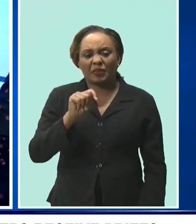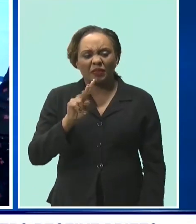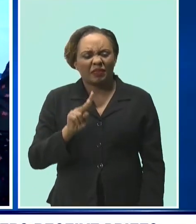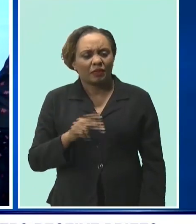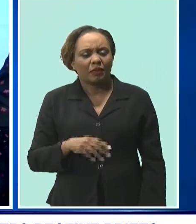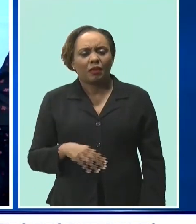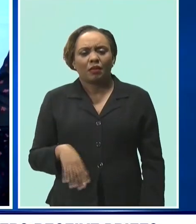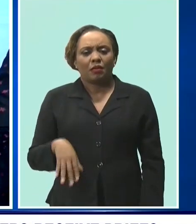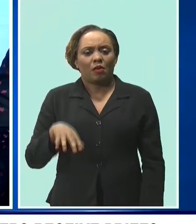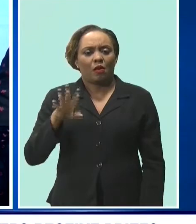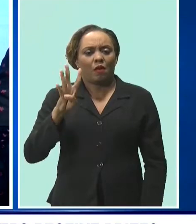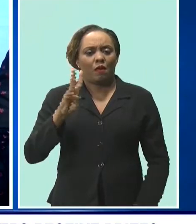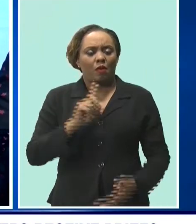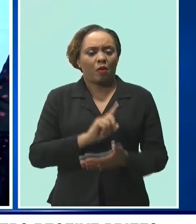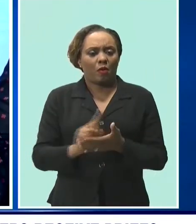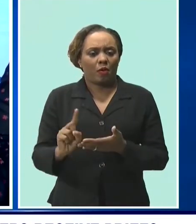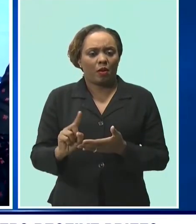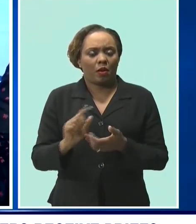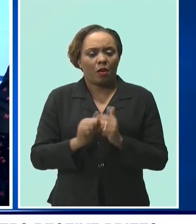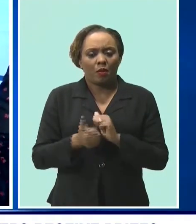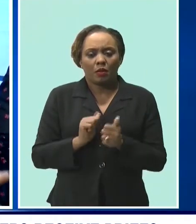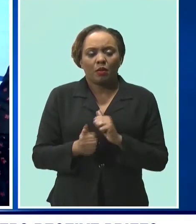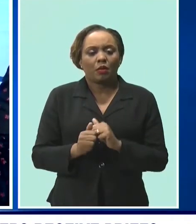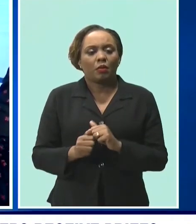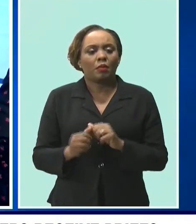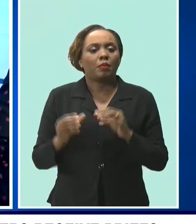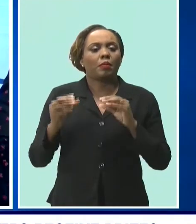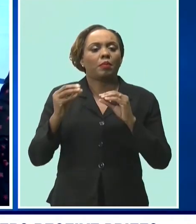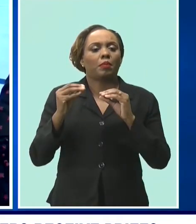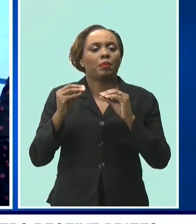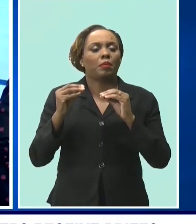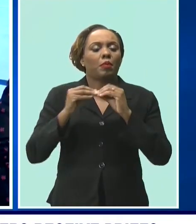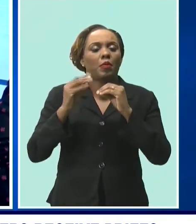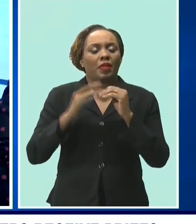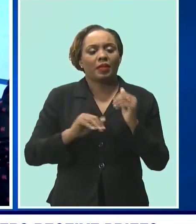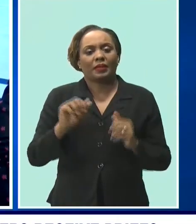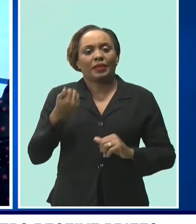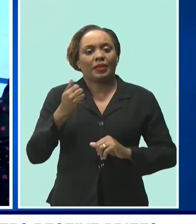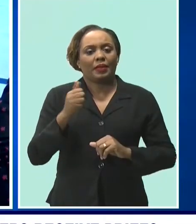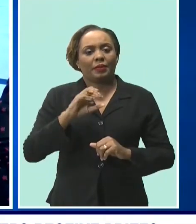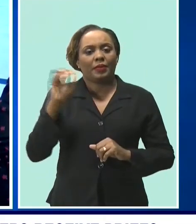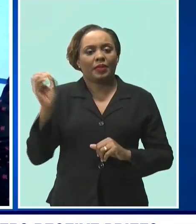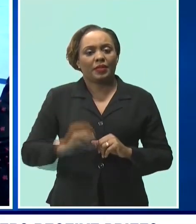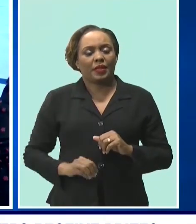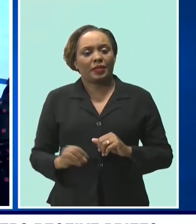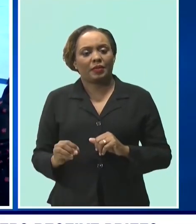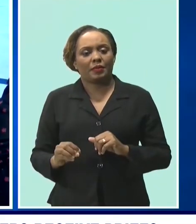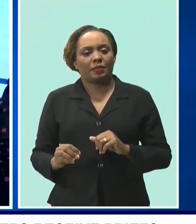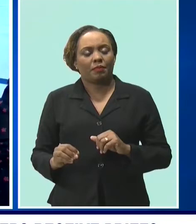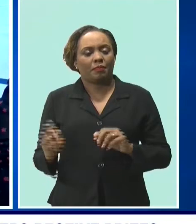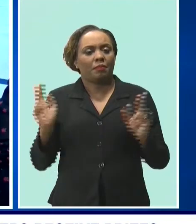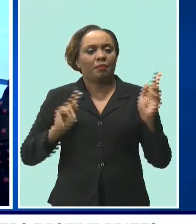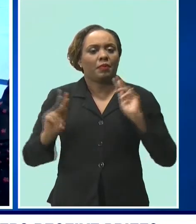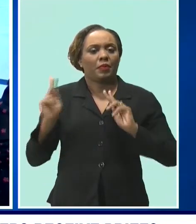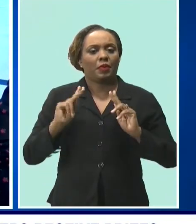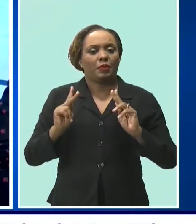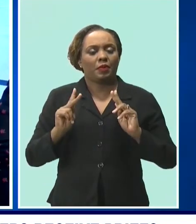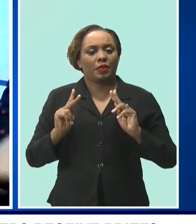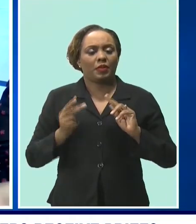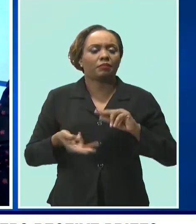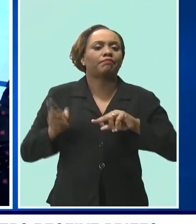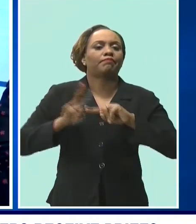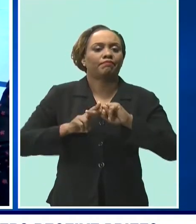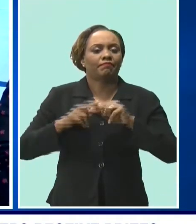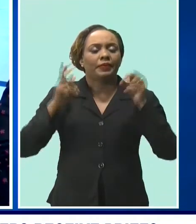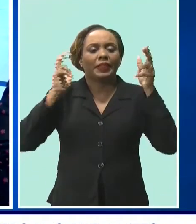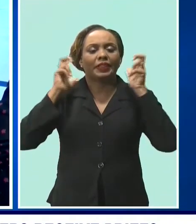grew by 10% of what we would have previously had. So we know that the media works and we know that our advertising works, and